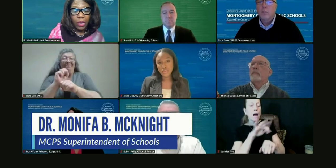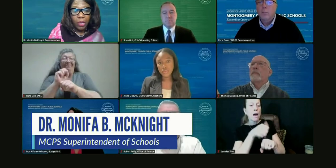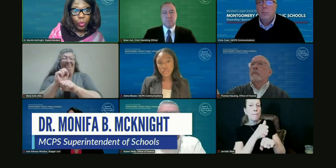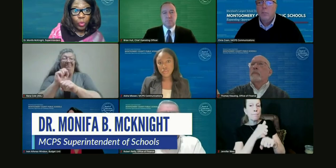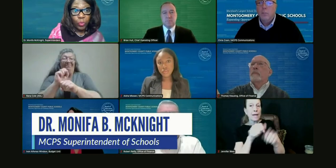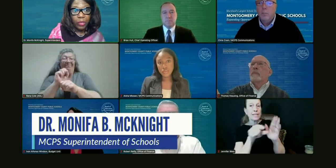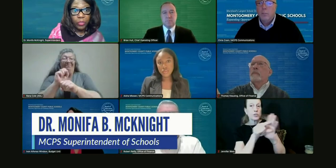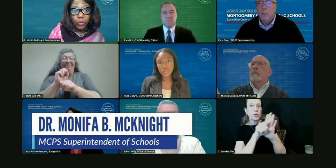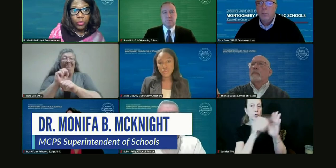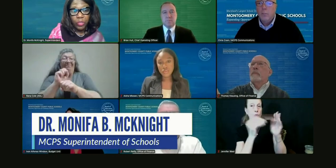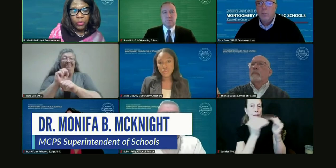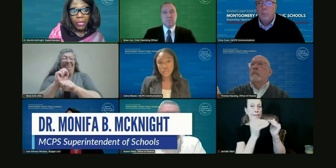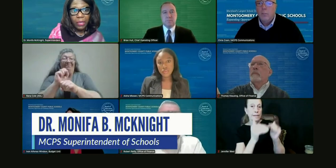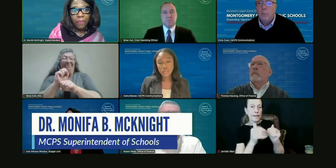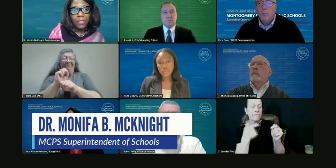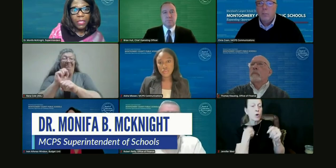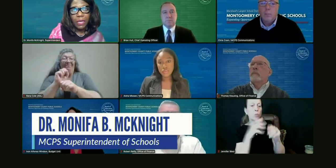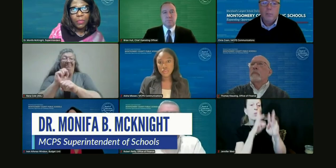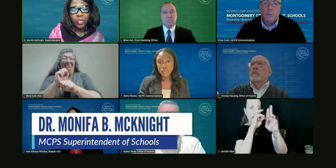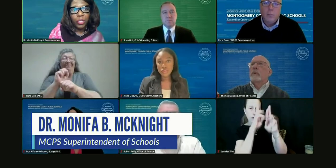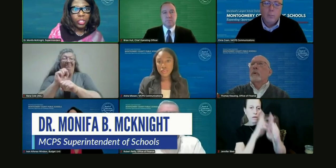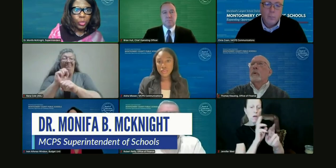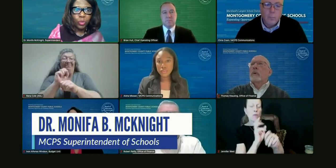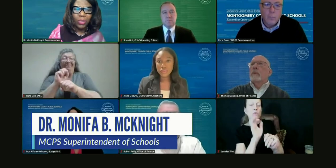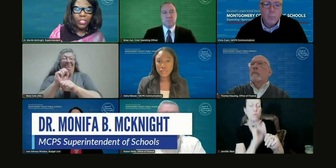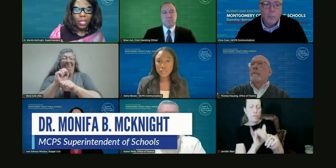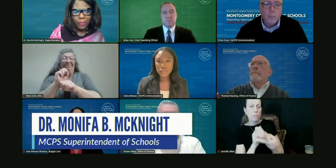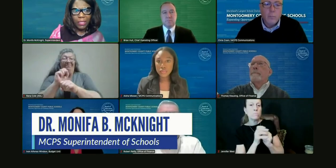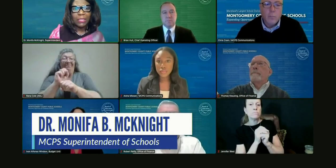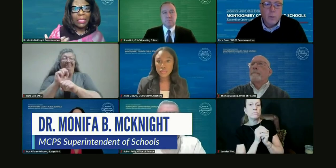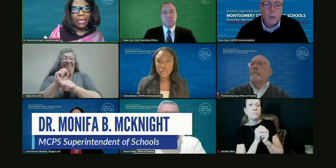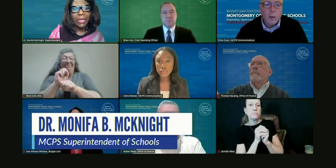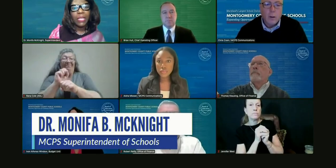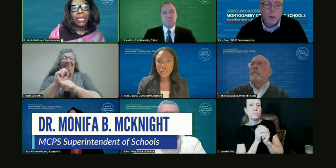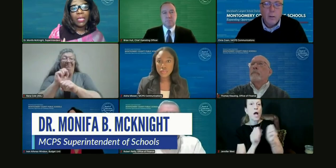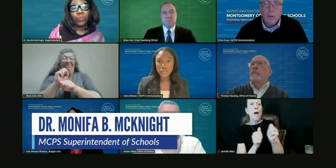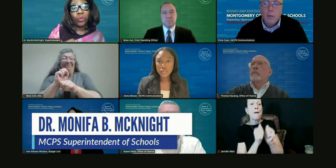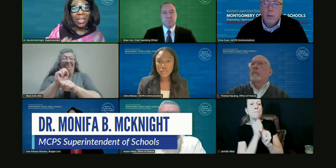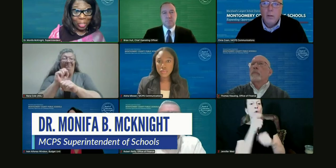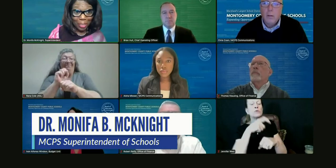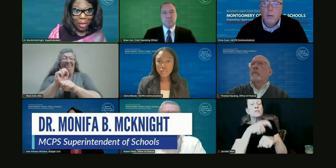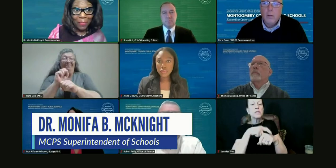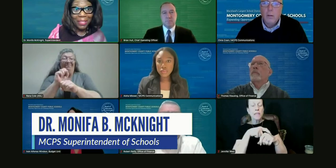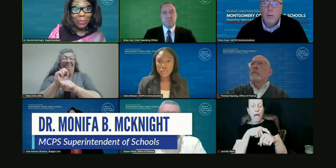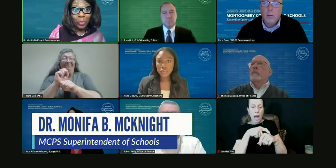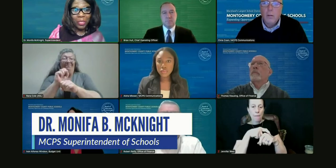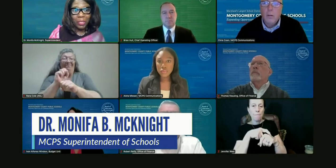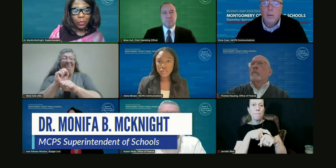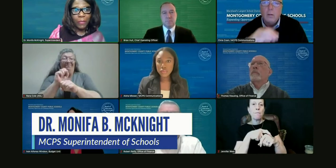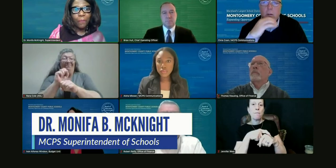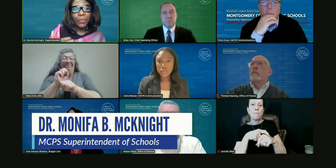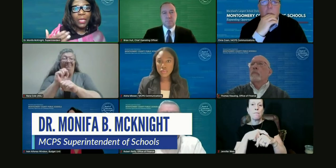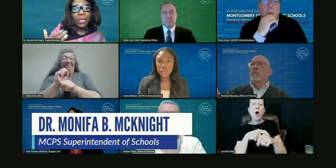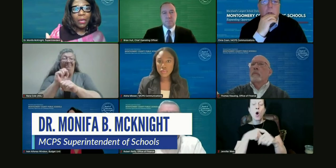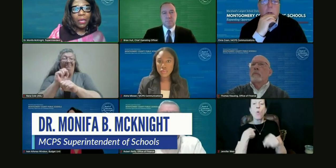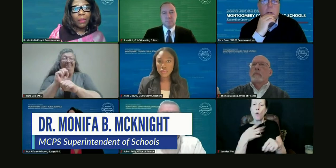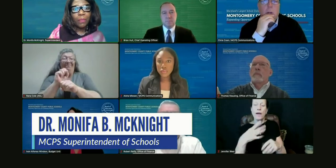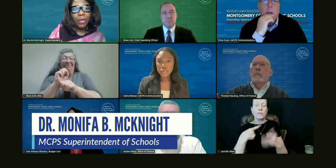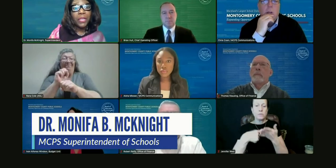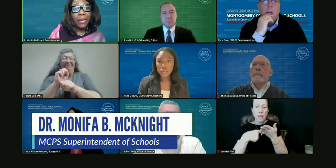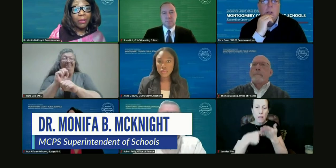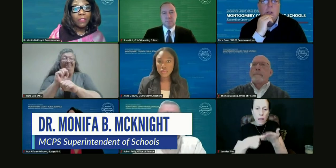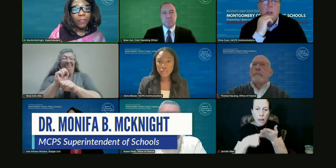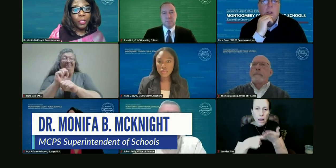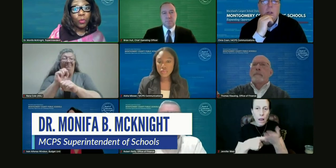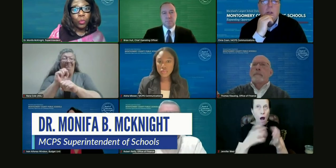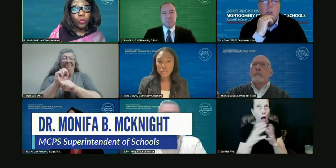And that's what we honor, and we work with our schools to do that. Oftentimes, as you know, and I've talked about this a lot, and we're actually going to talk about this more in a little bit,